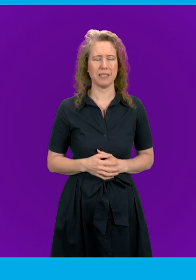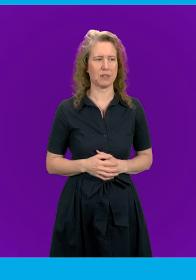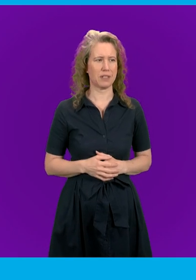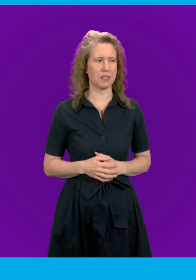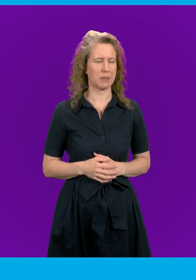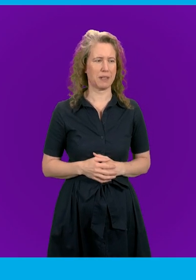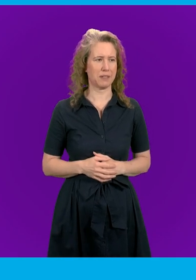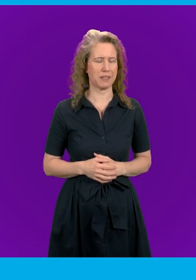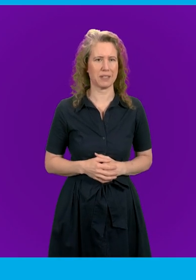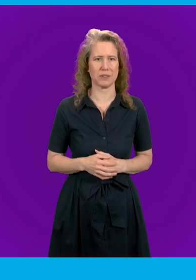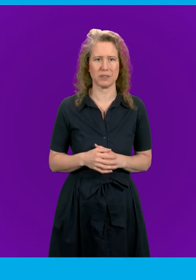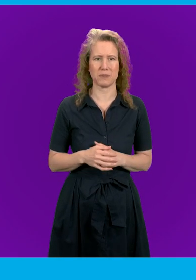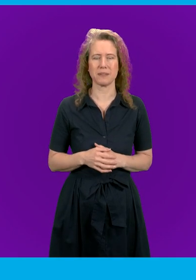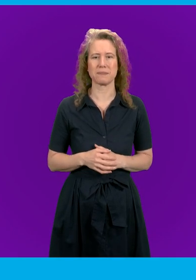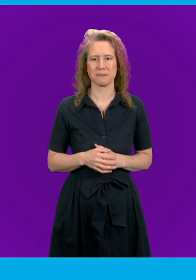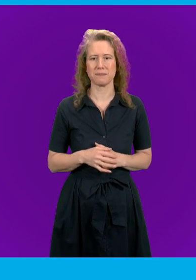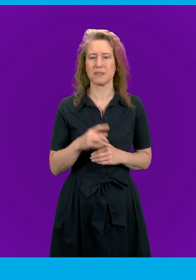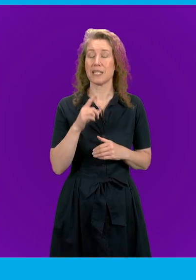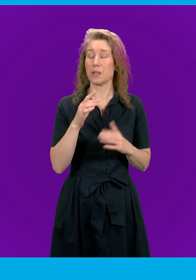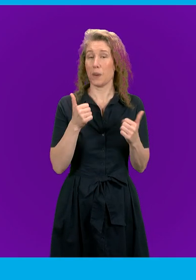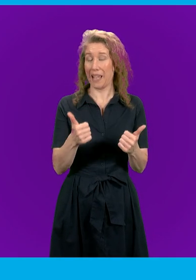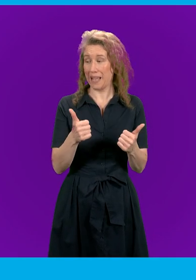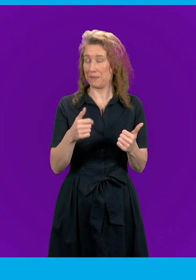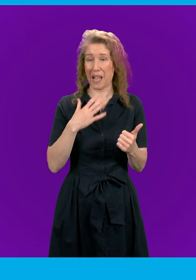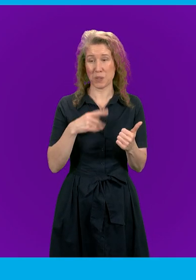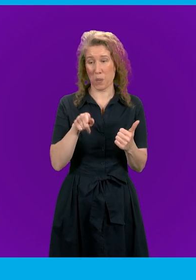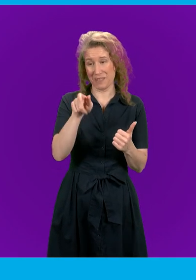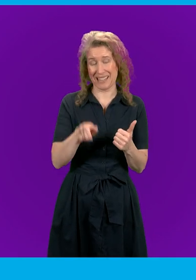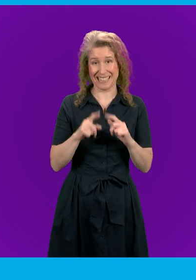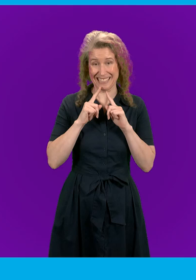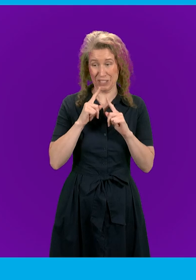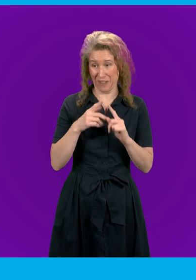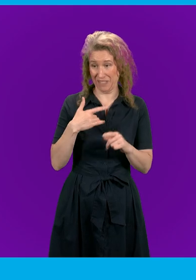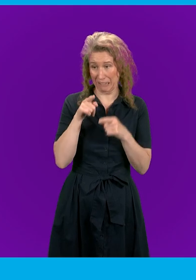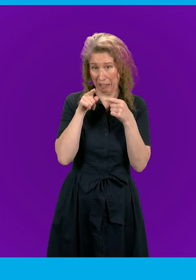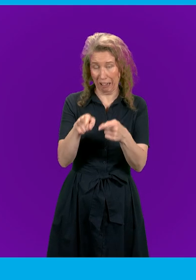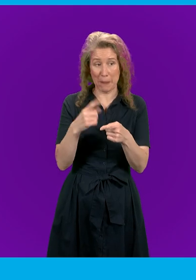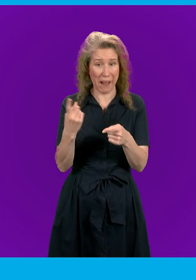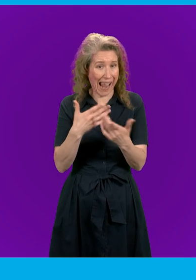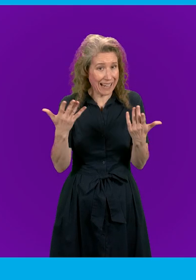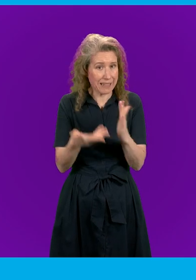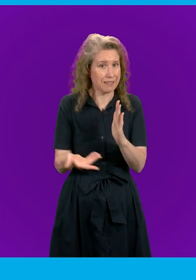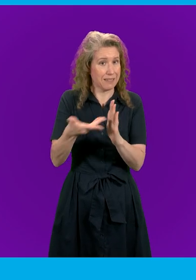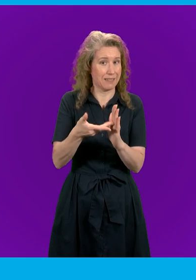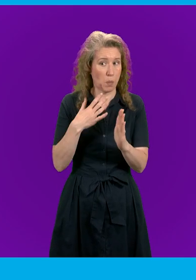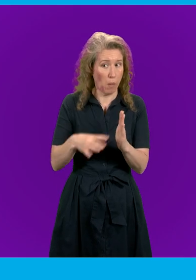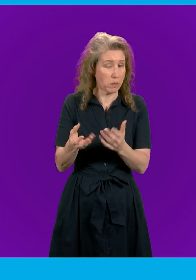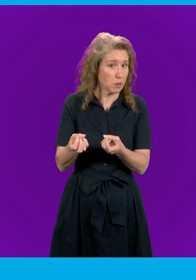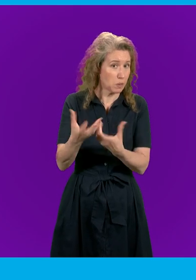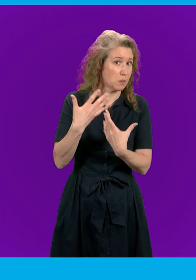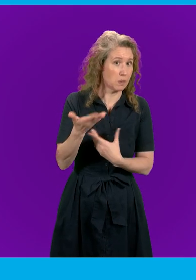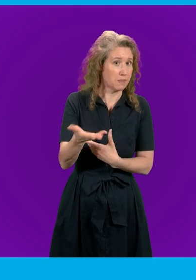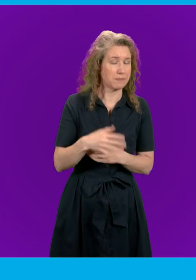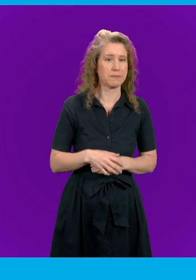well. In light of not wanting the teacher to feel too directed at, is there anything you wanted to say briefly on